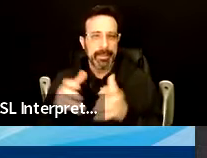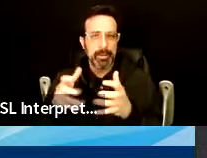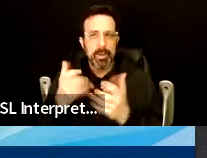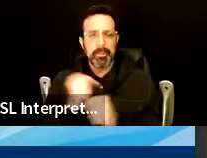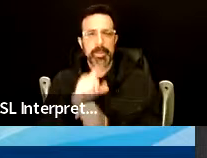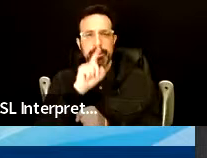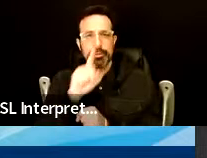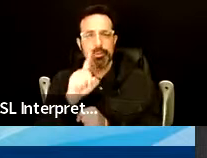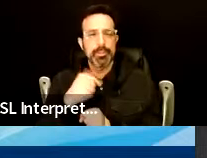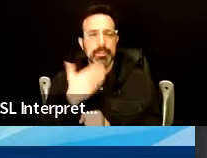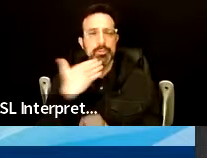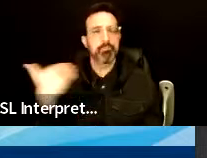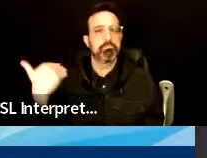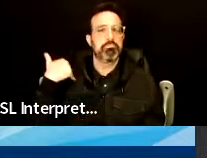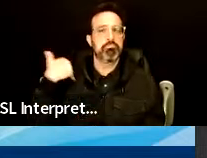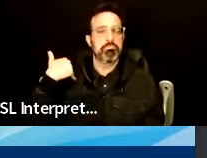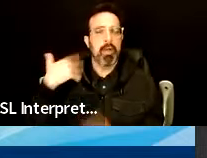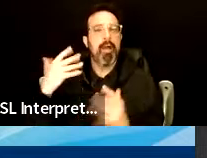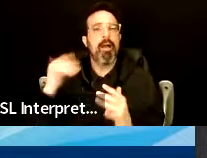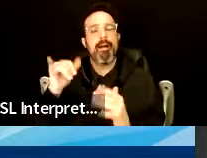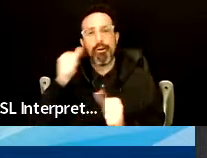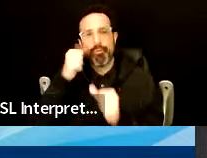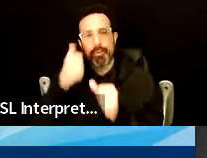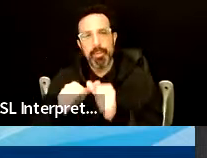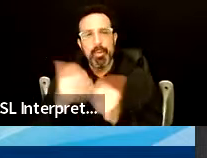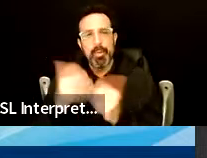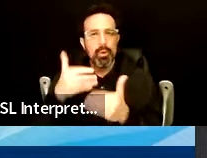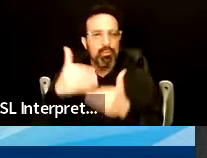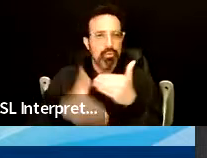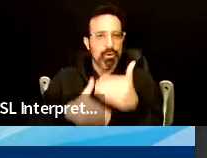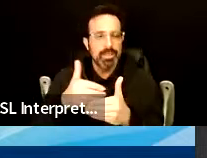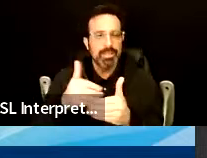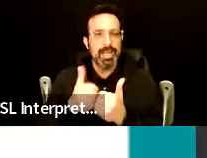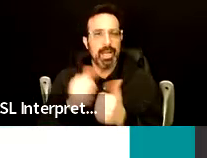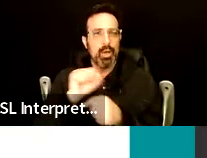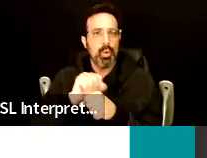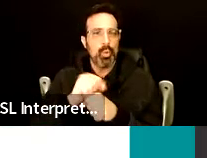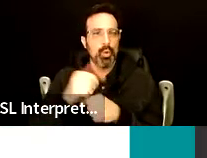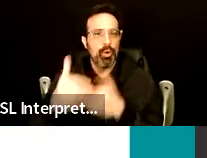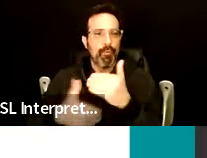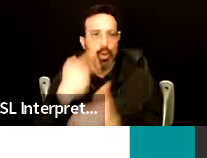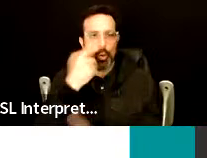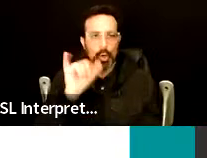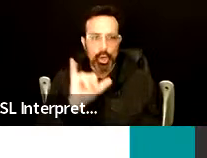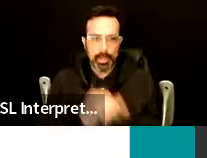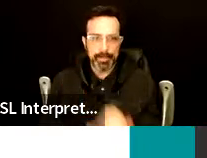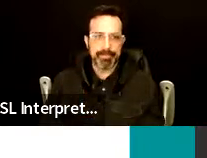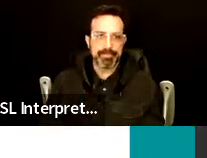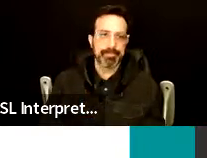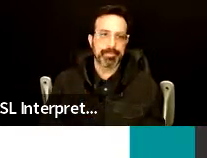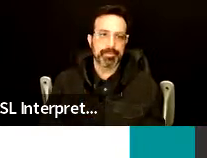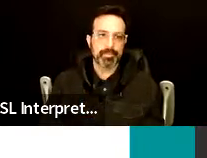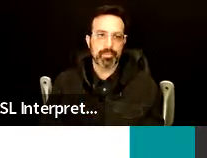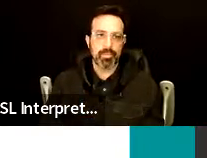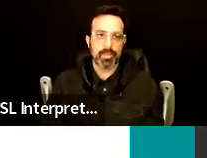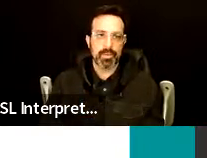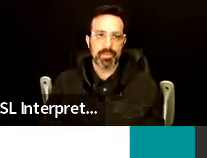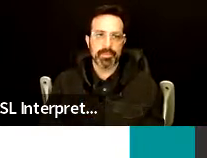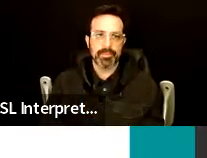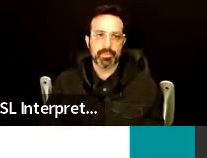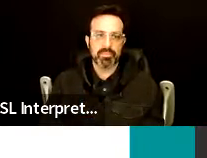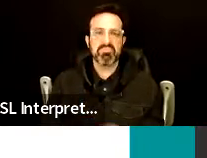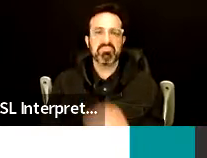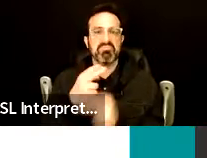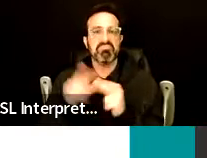we're getting a refresher on what the process looks like and how our workflow is going to look. So as a just quick